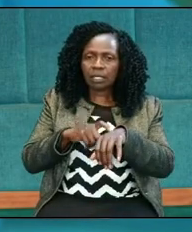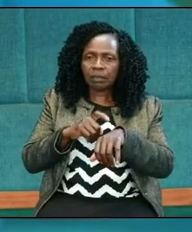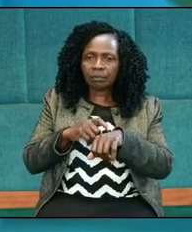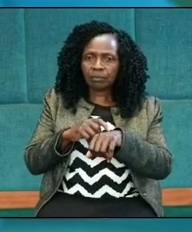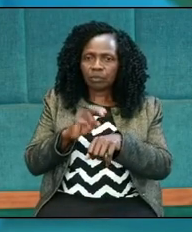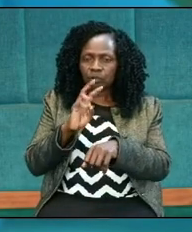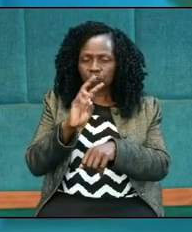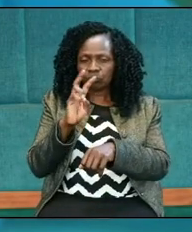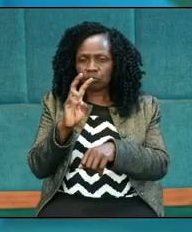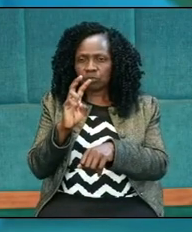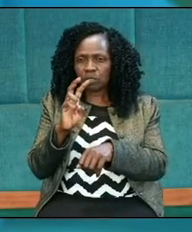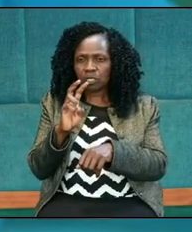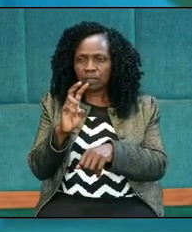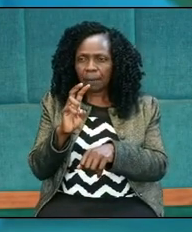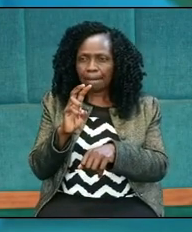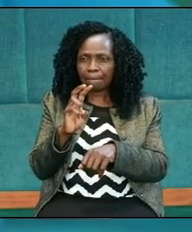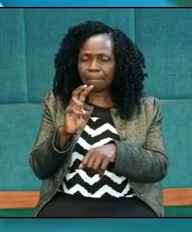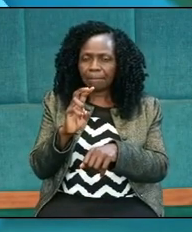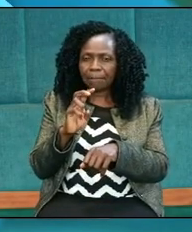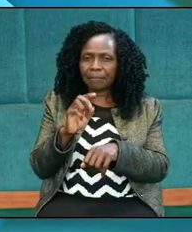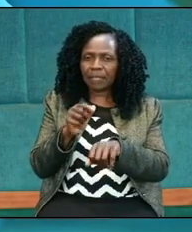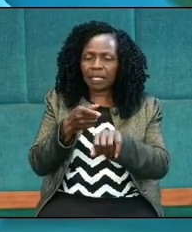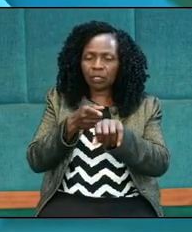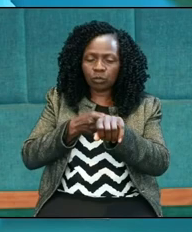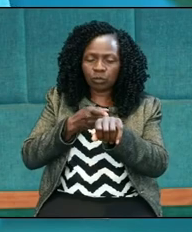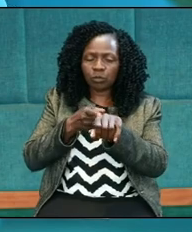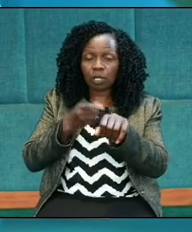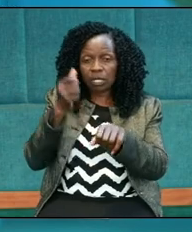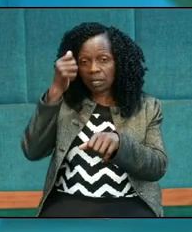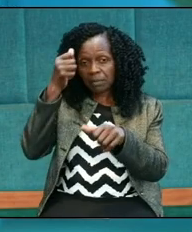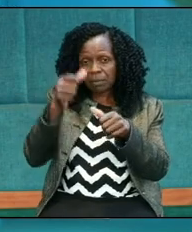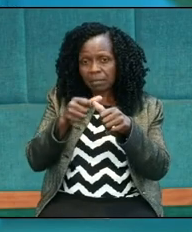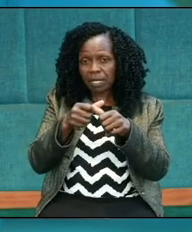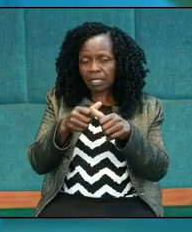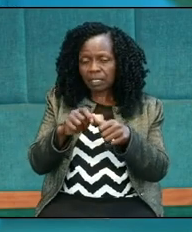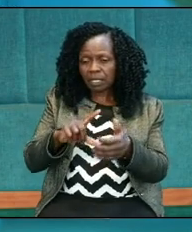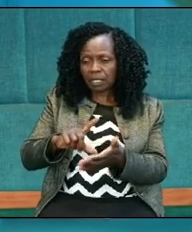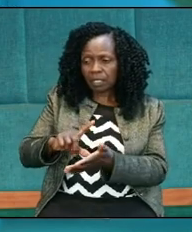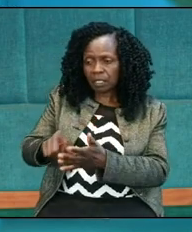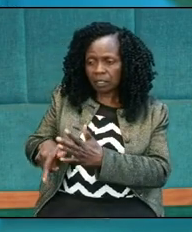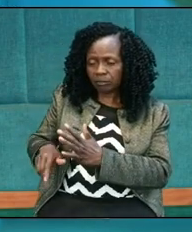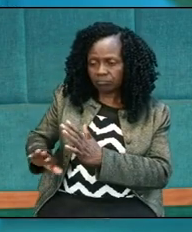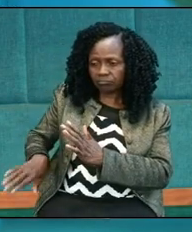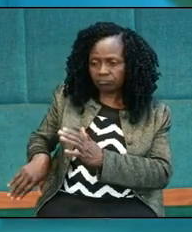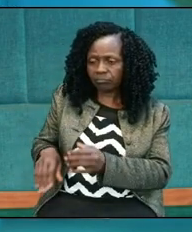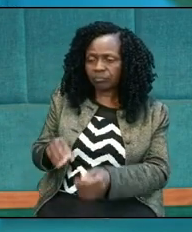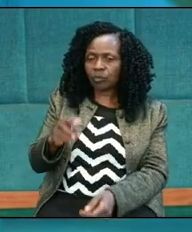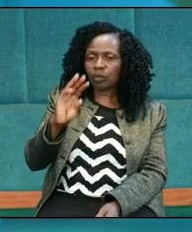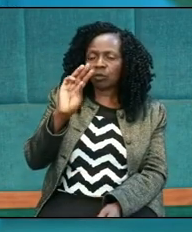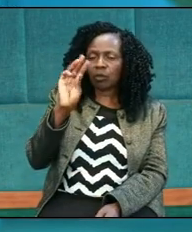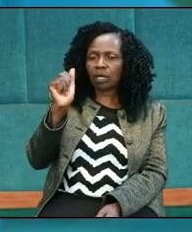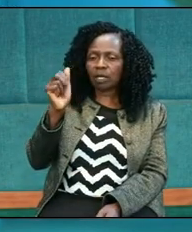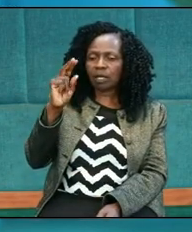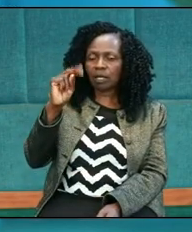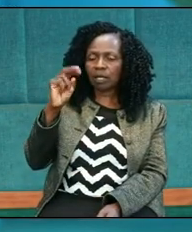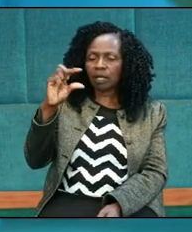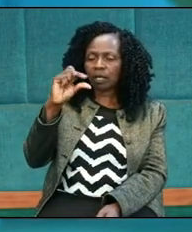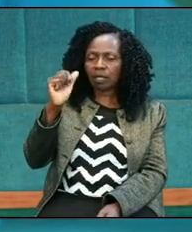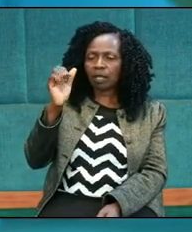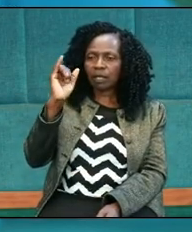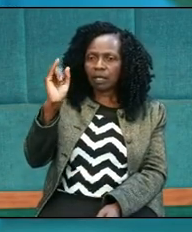the neuron, which is the cell of the brain, I remember the late Professor Mungai told us, and he didn't know that I was